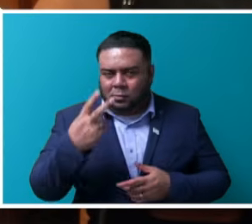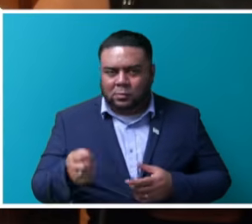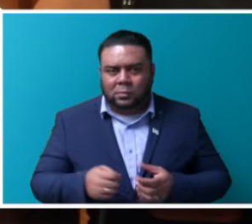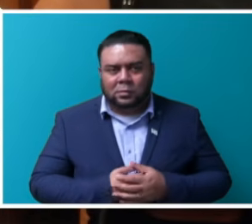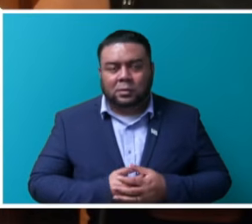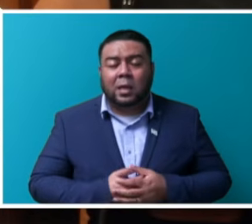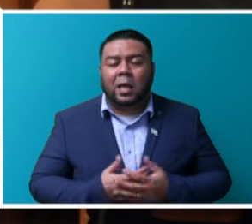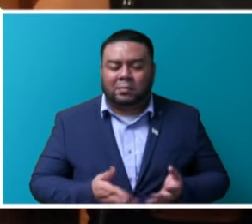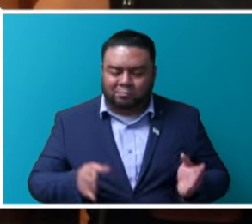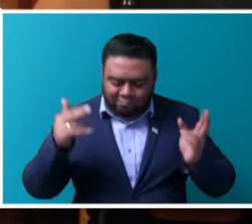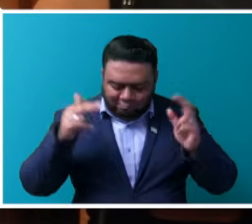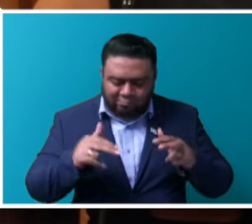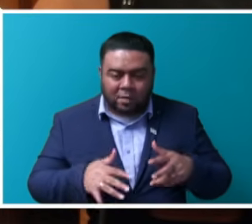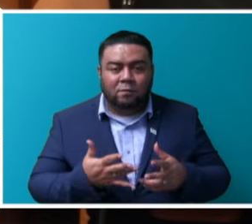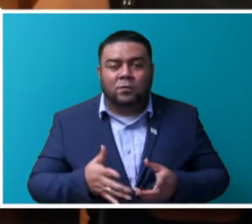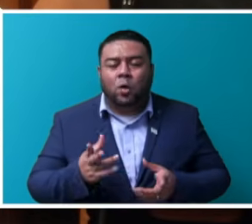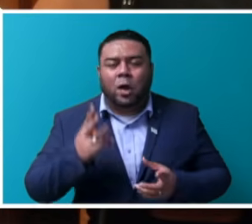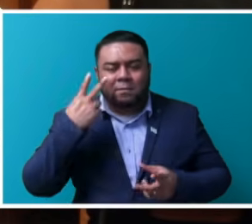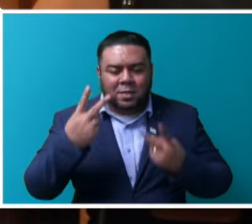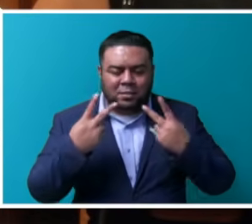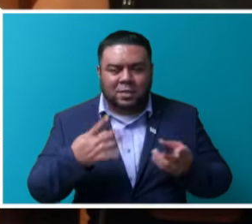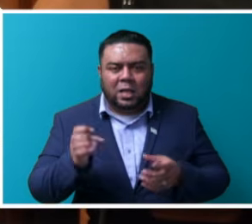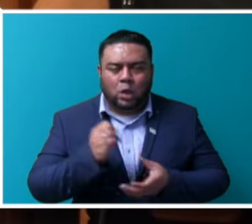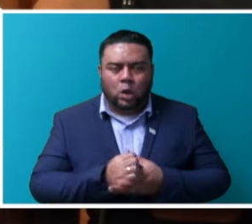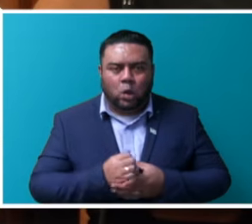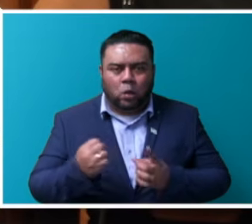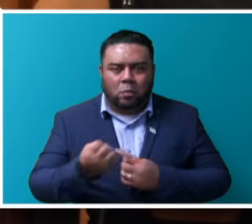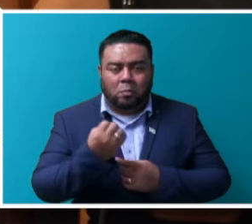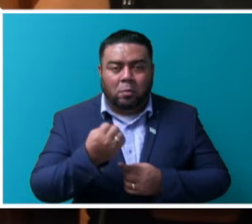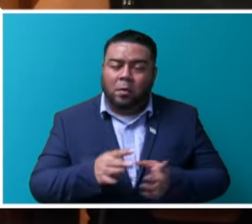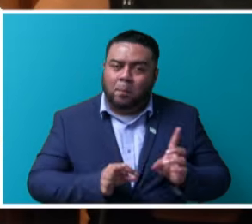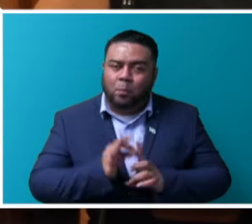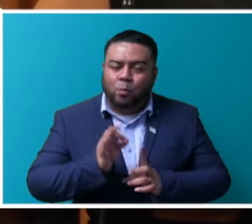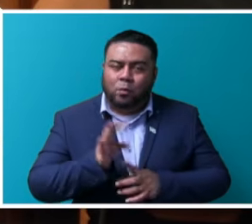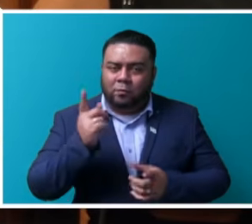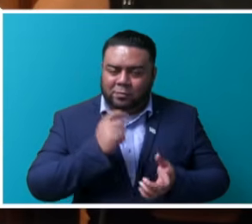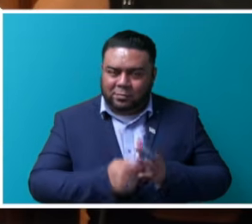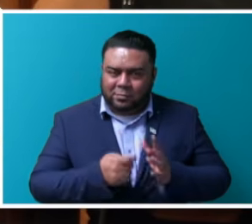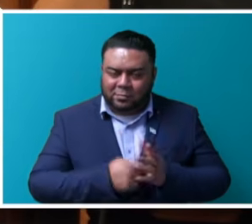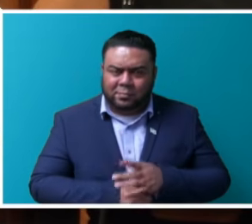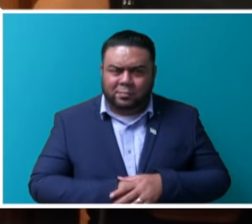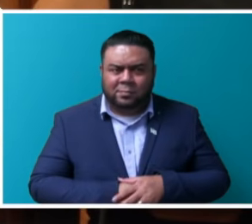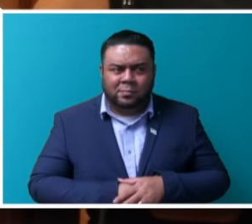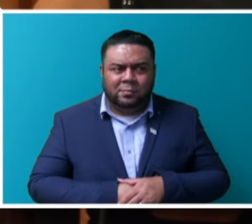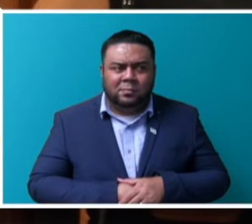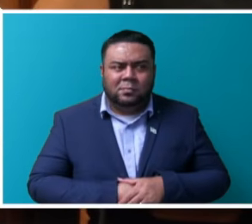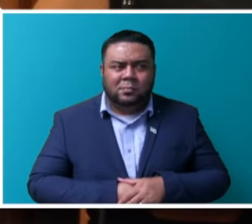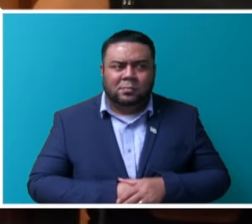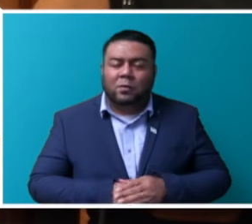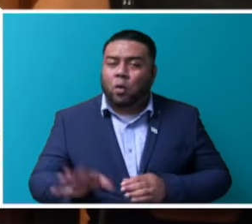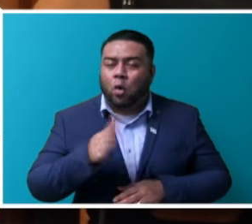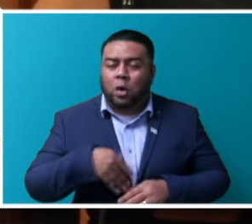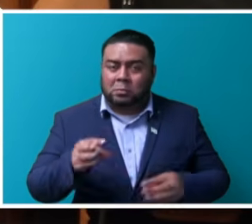and deepen the value chain for our visitor economy. To improve tax administration, we are introducing the VAT monitoring system for all